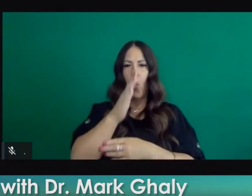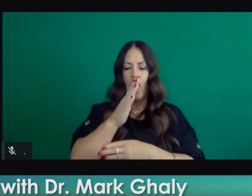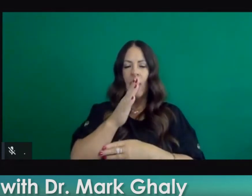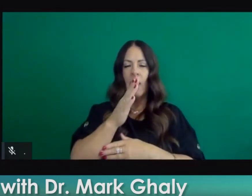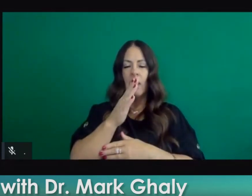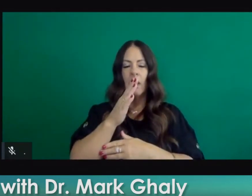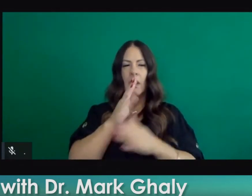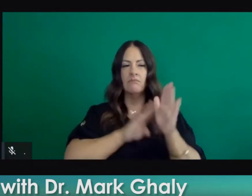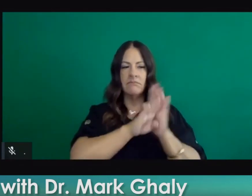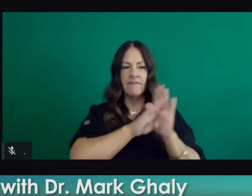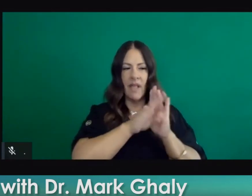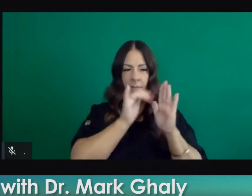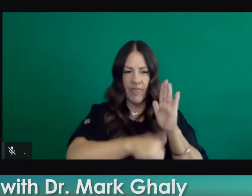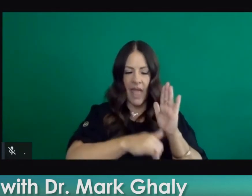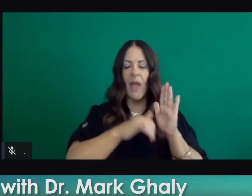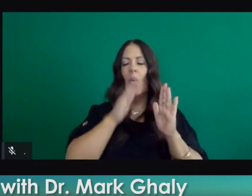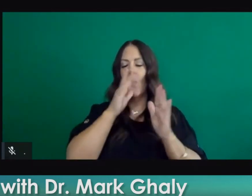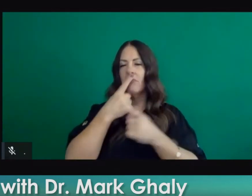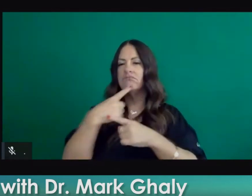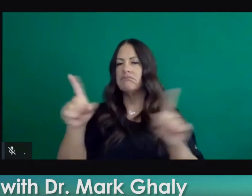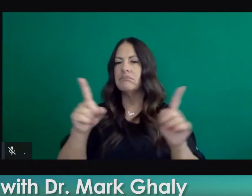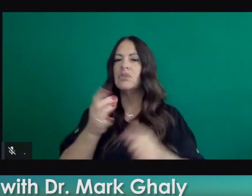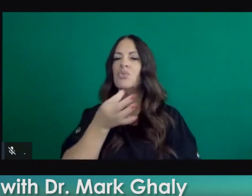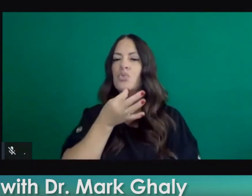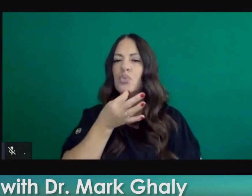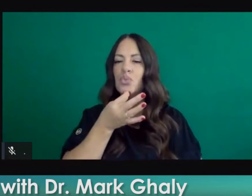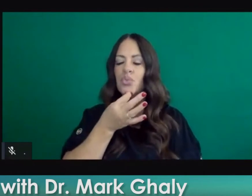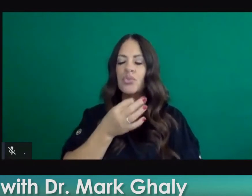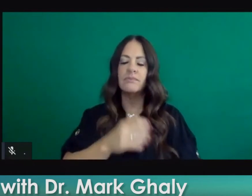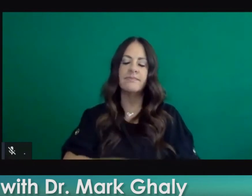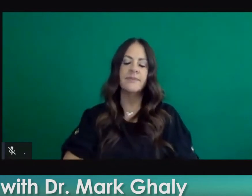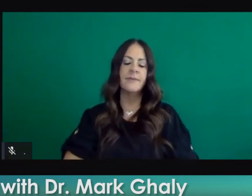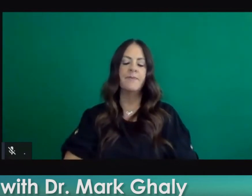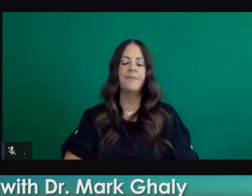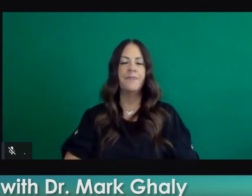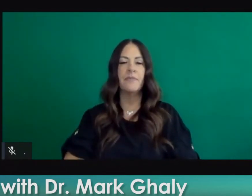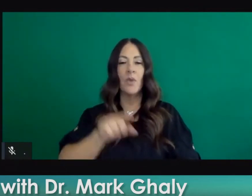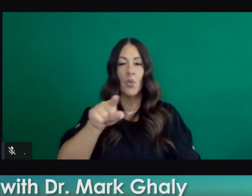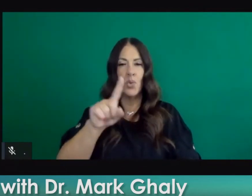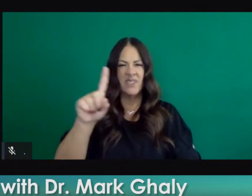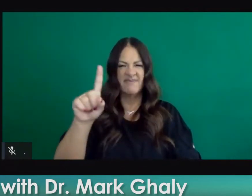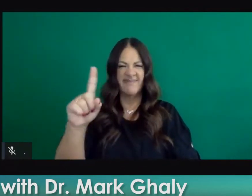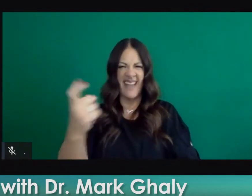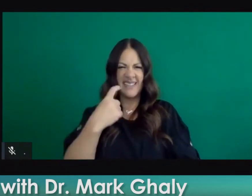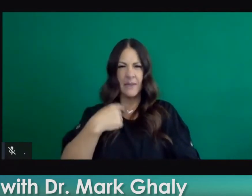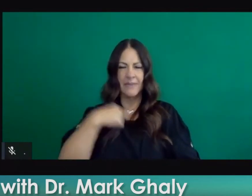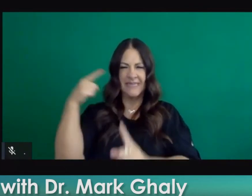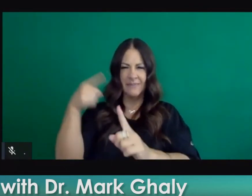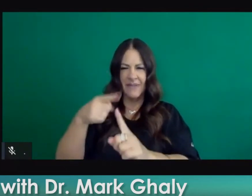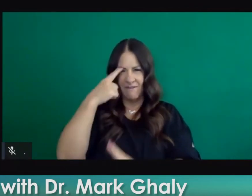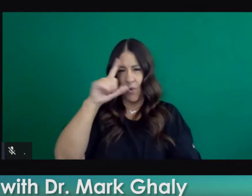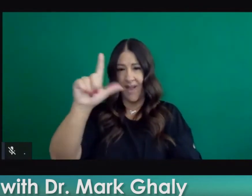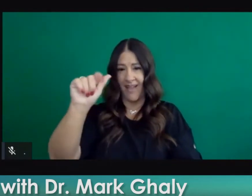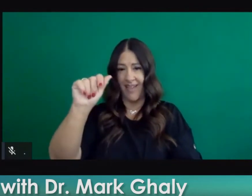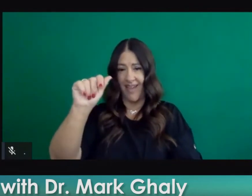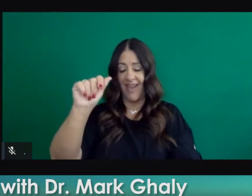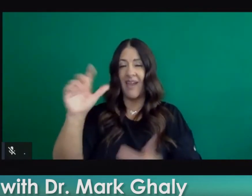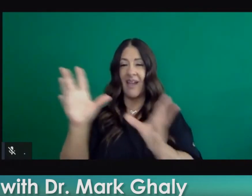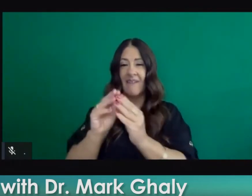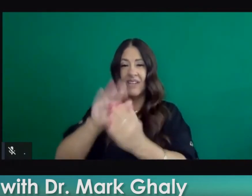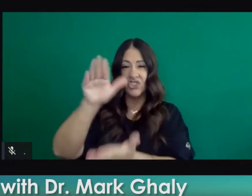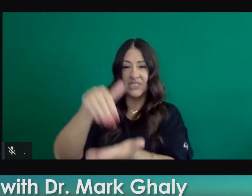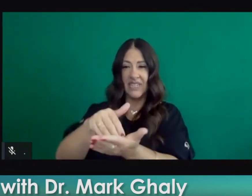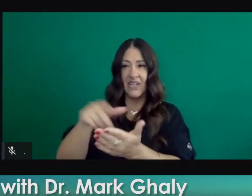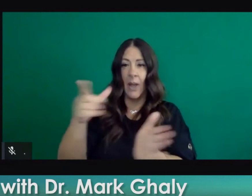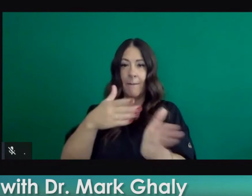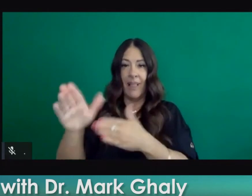So stay tuned, that should come out soon. And to your question specifically about the LA convention that's planned in December,